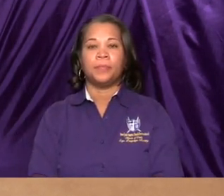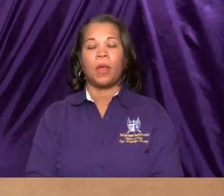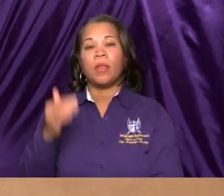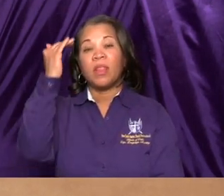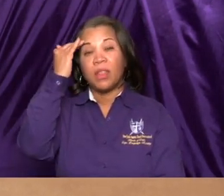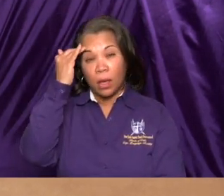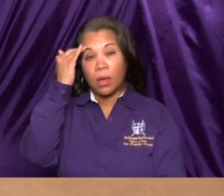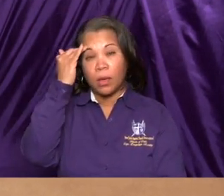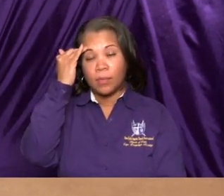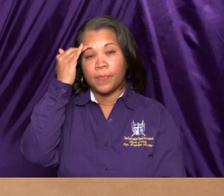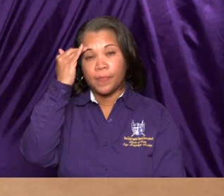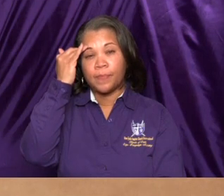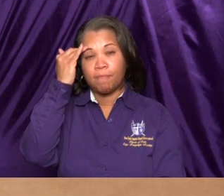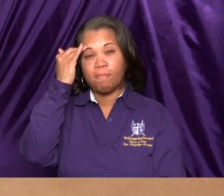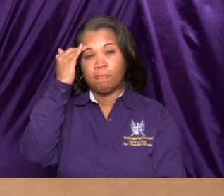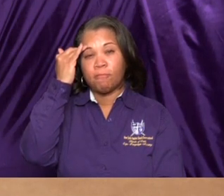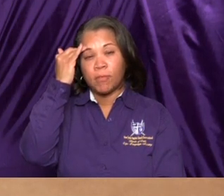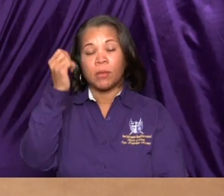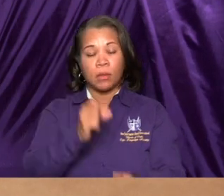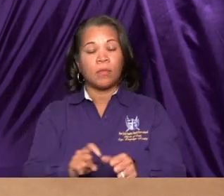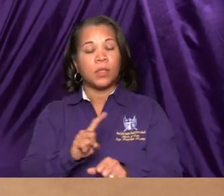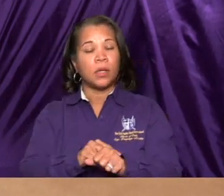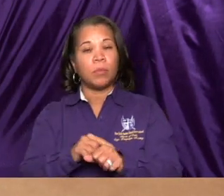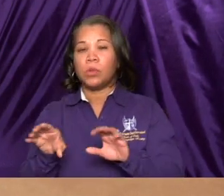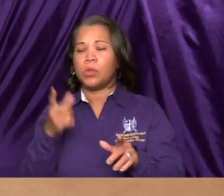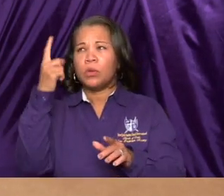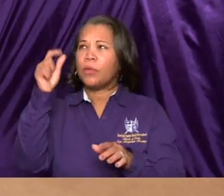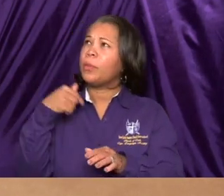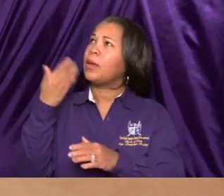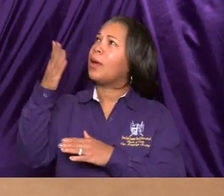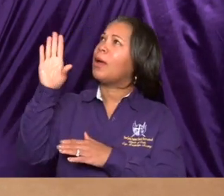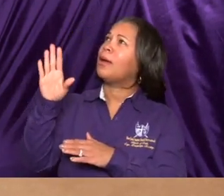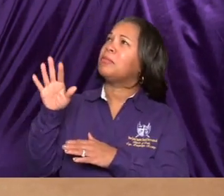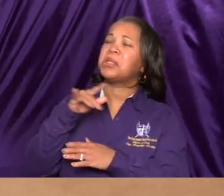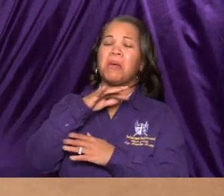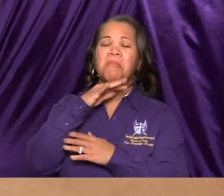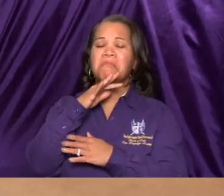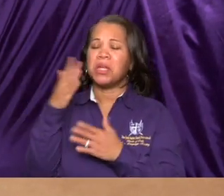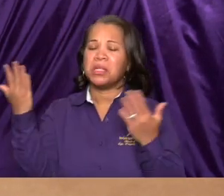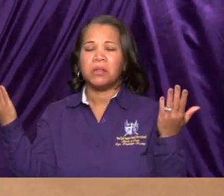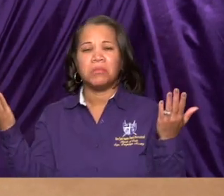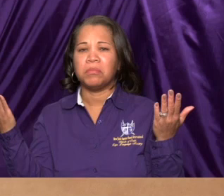Thinking, every time you do it for me, God, I mess it up.